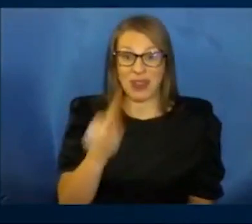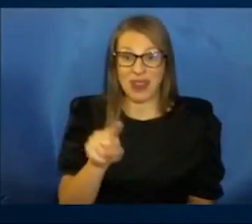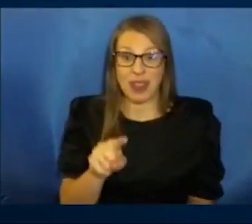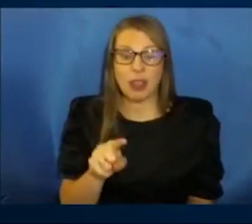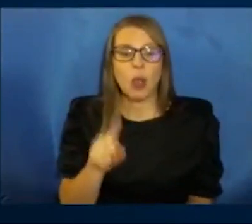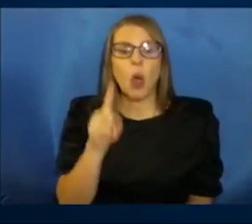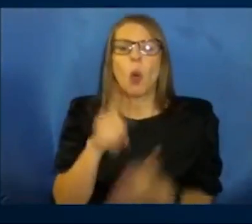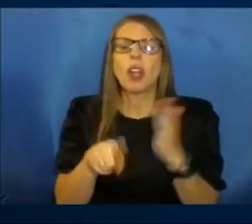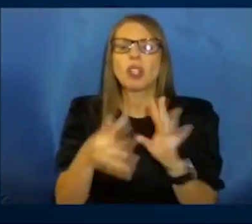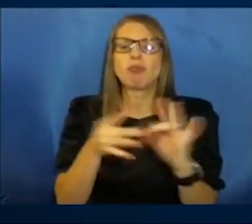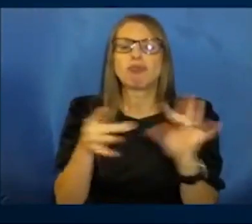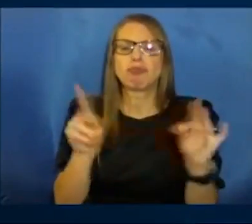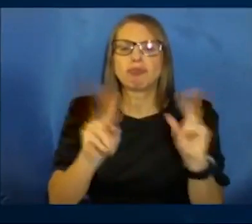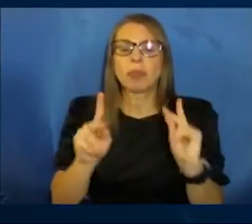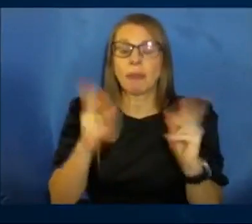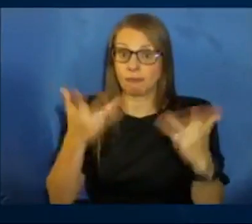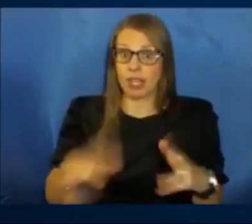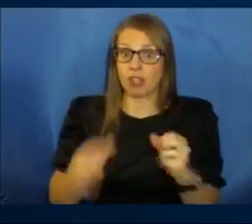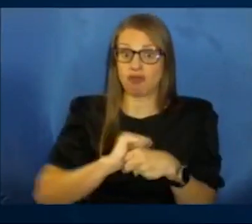to not focus on